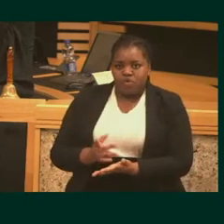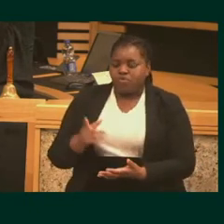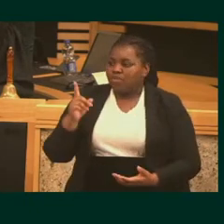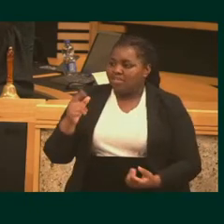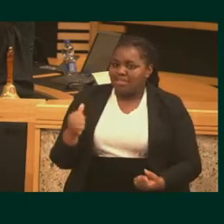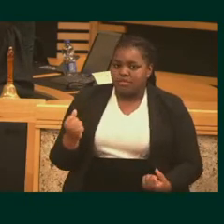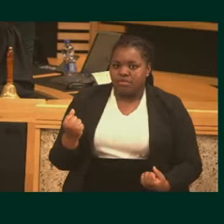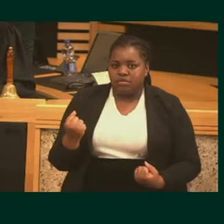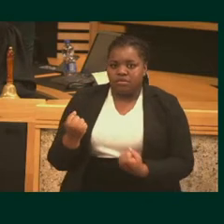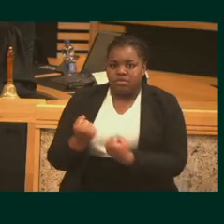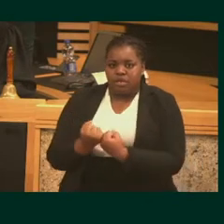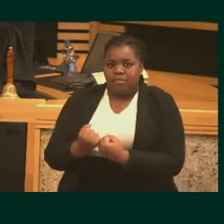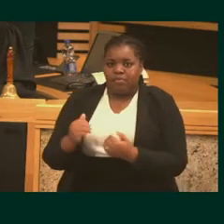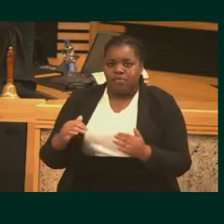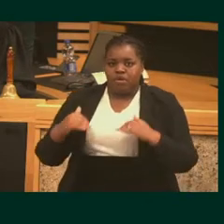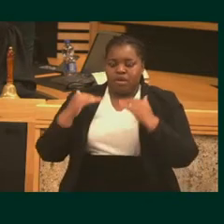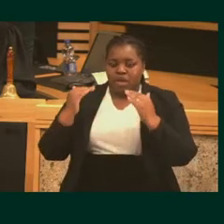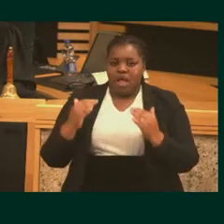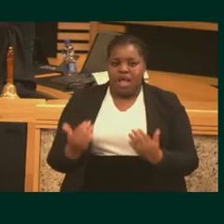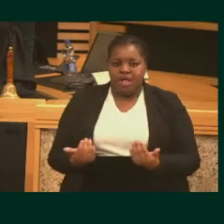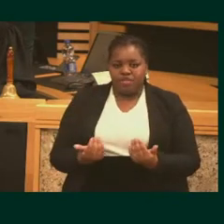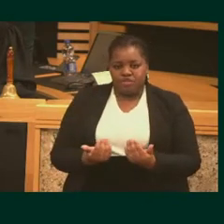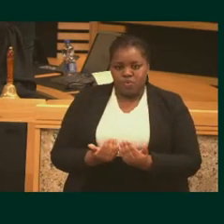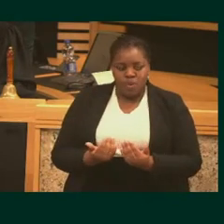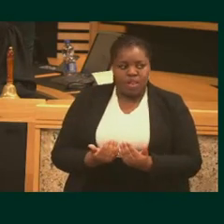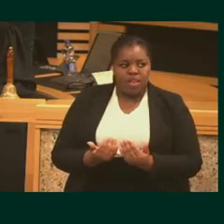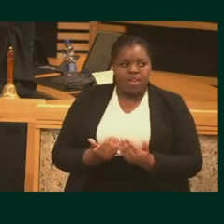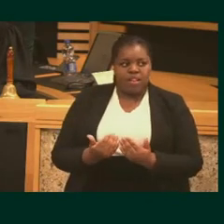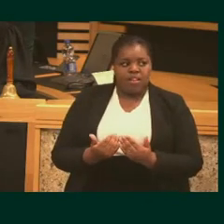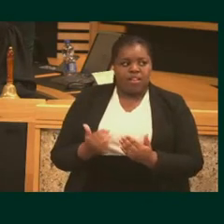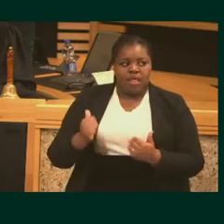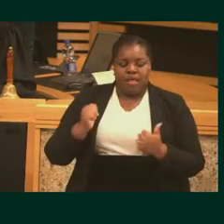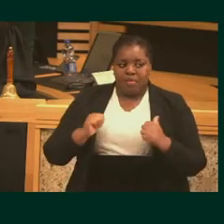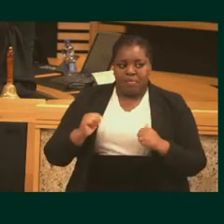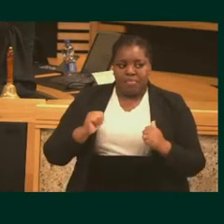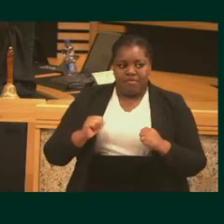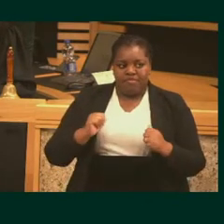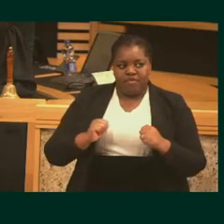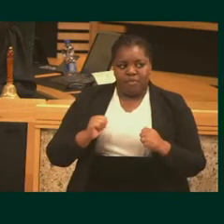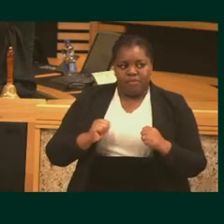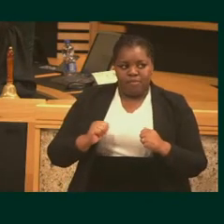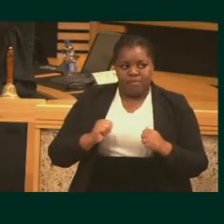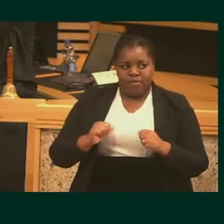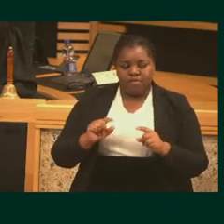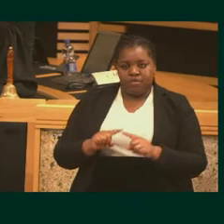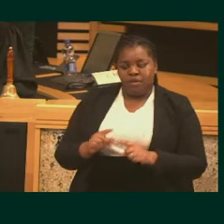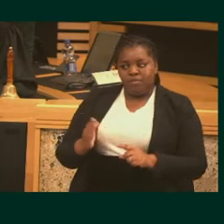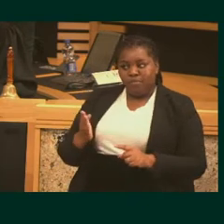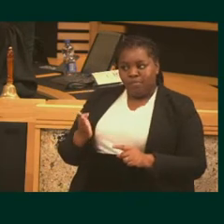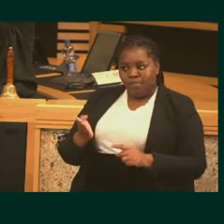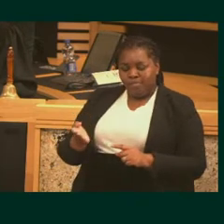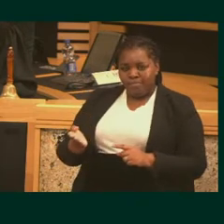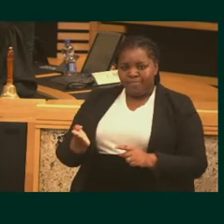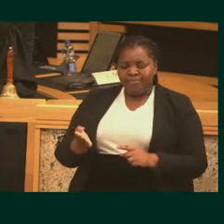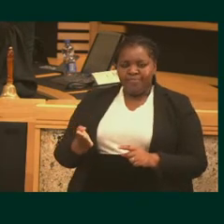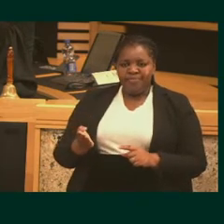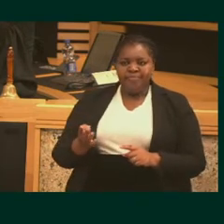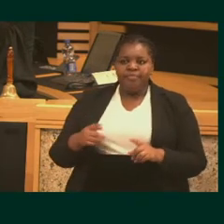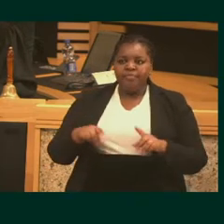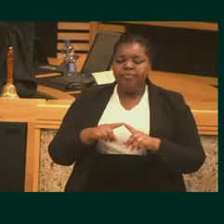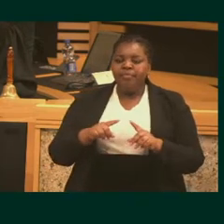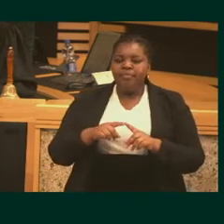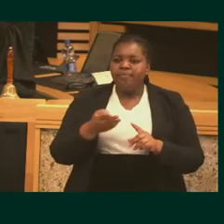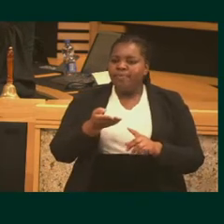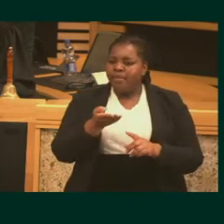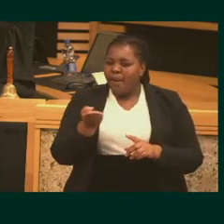supporting high school performing such as these and those